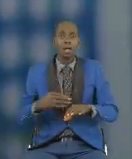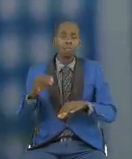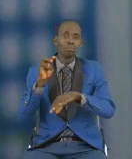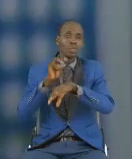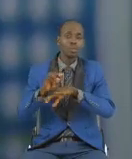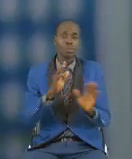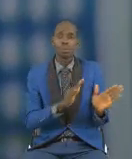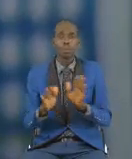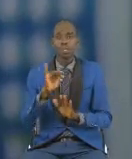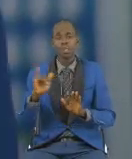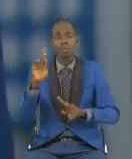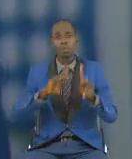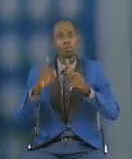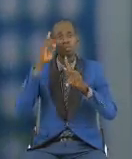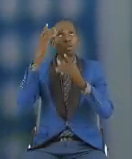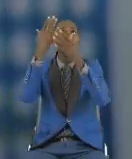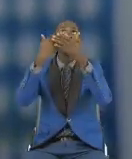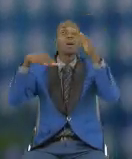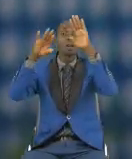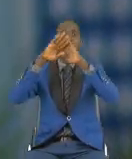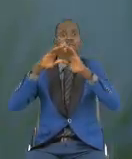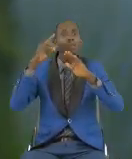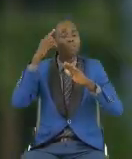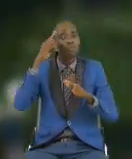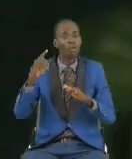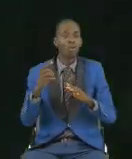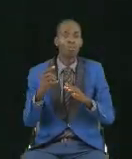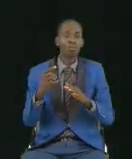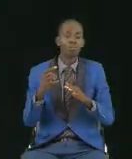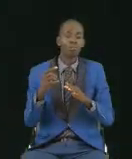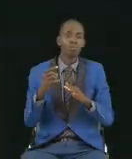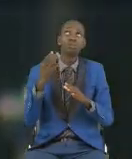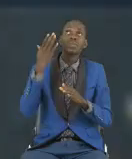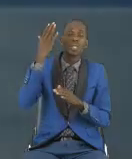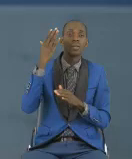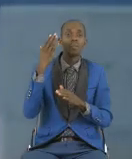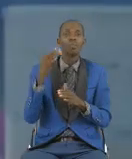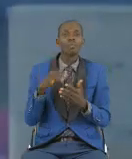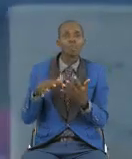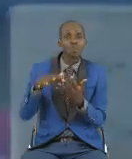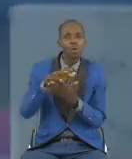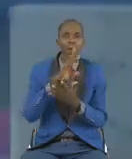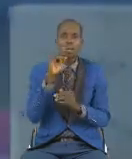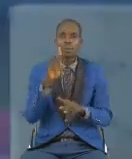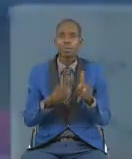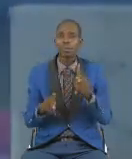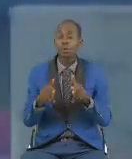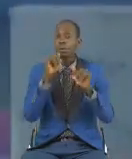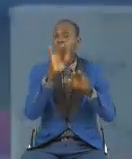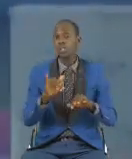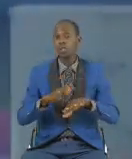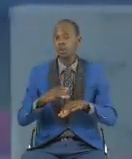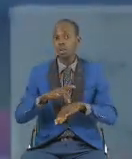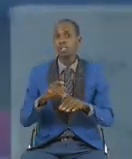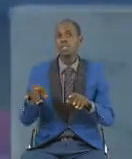heaven, preparing people for blessings here on earth, those are the people they want to imprison. Those are the